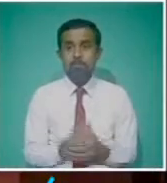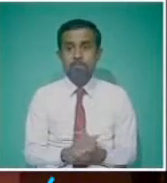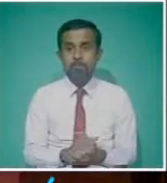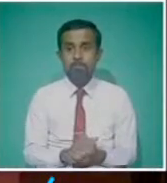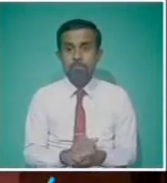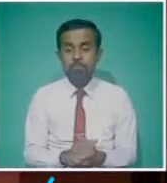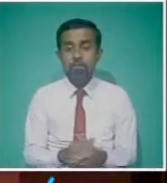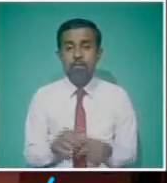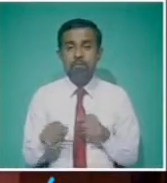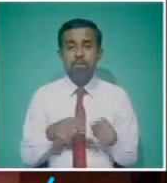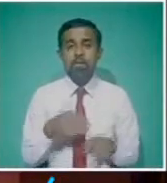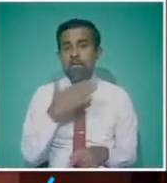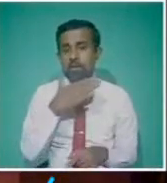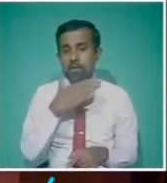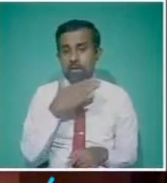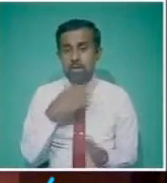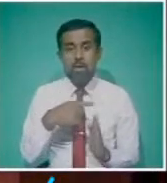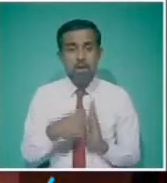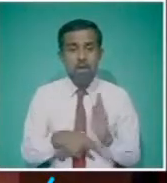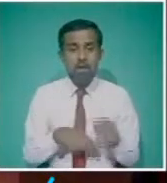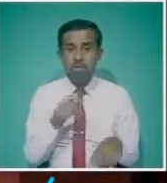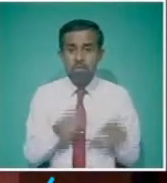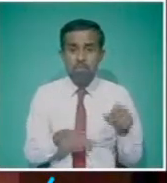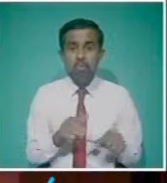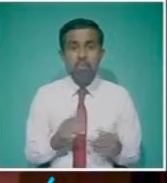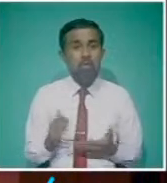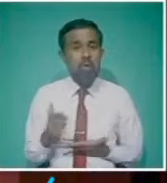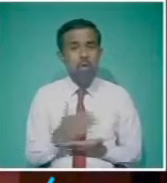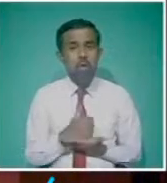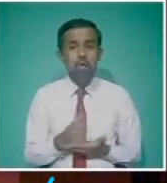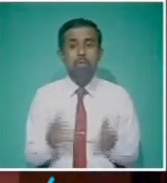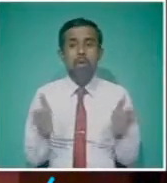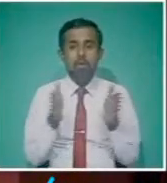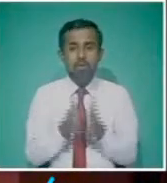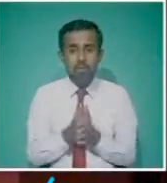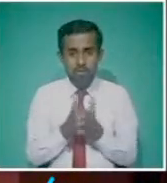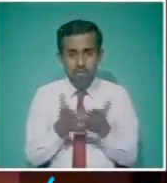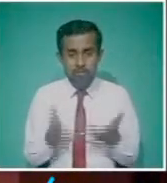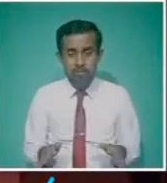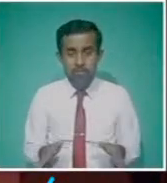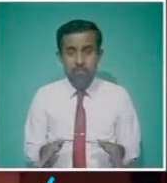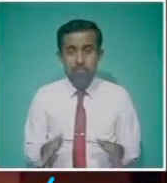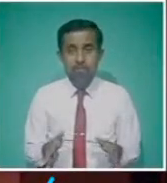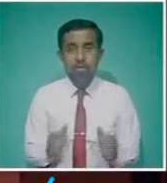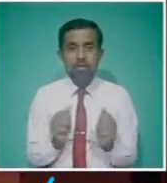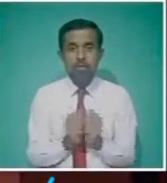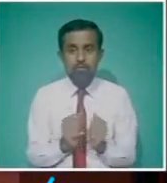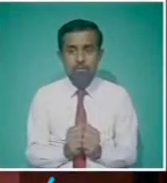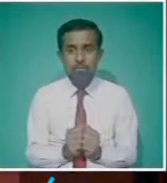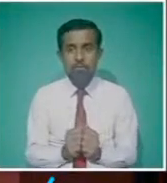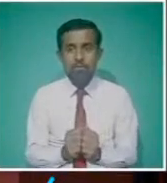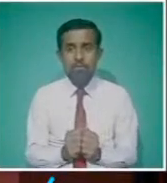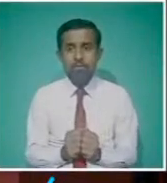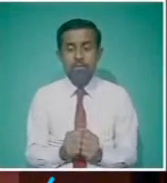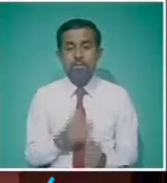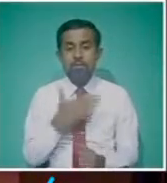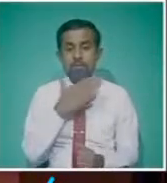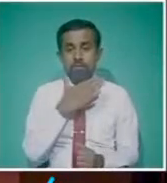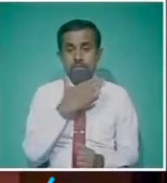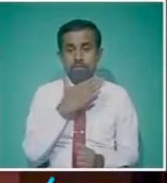forever intertwined with the history of the United Kingdom. At this particular